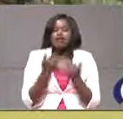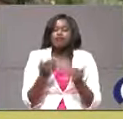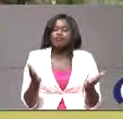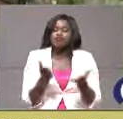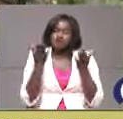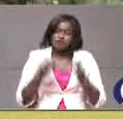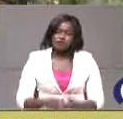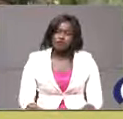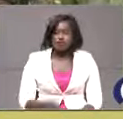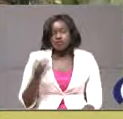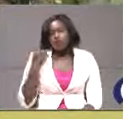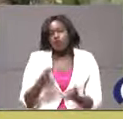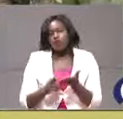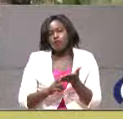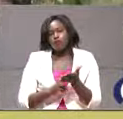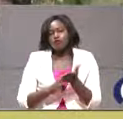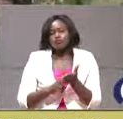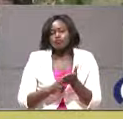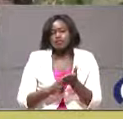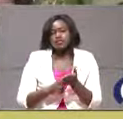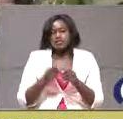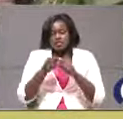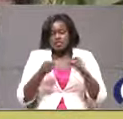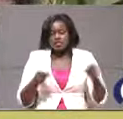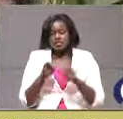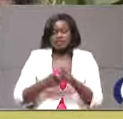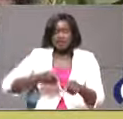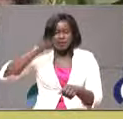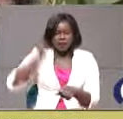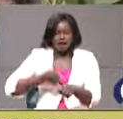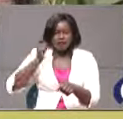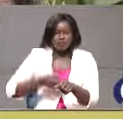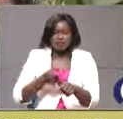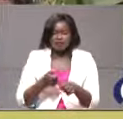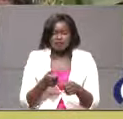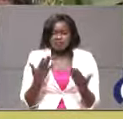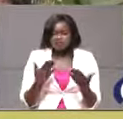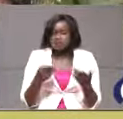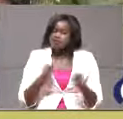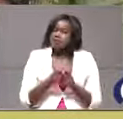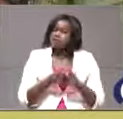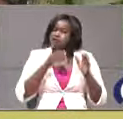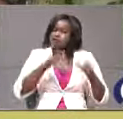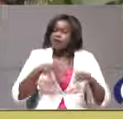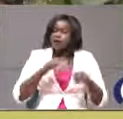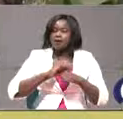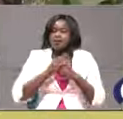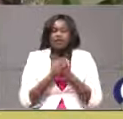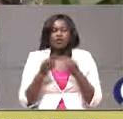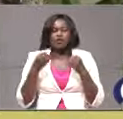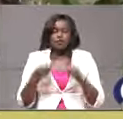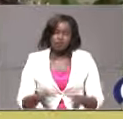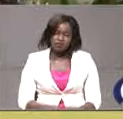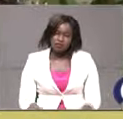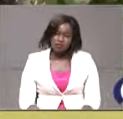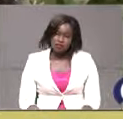sticks and the maize scattered, and the farmer we are making loss